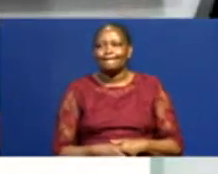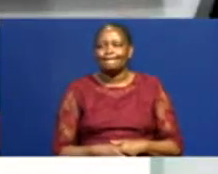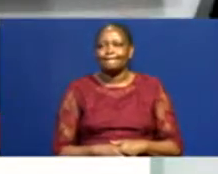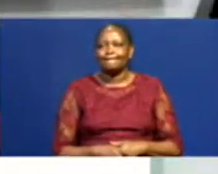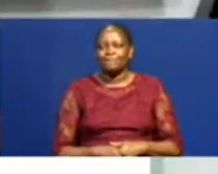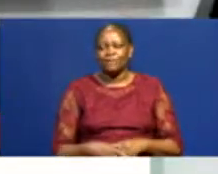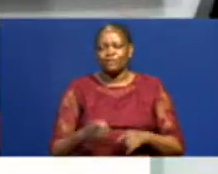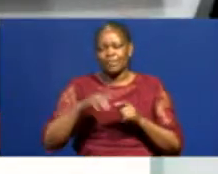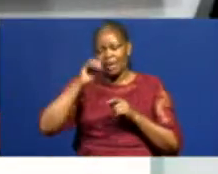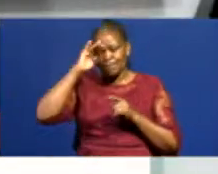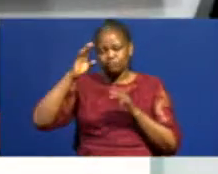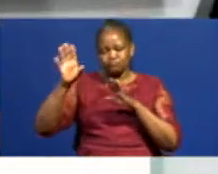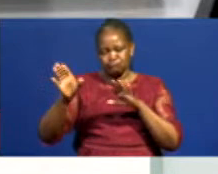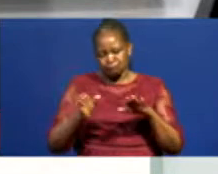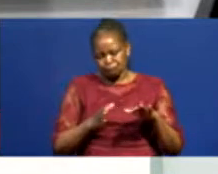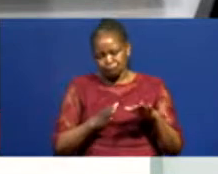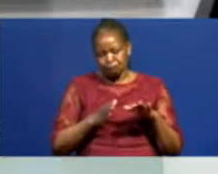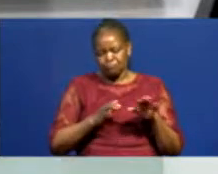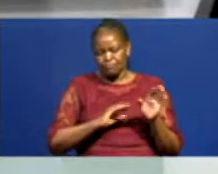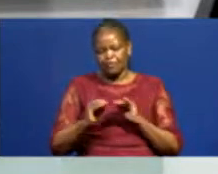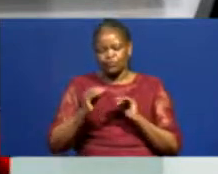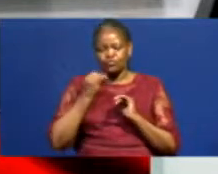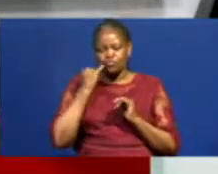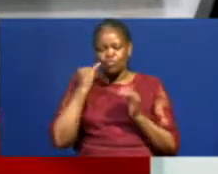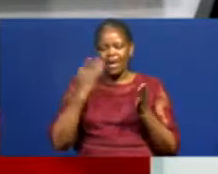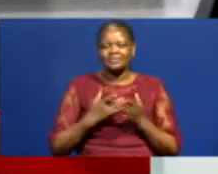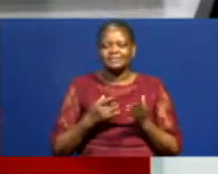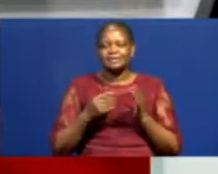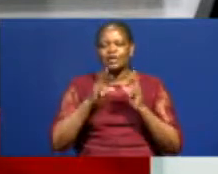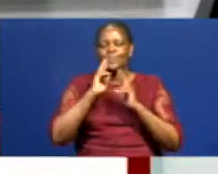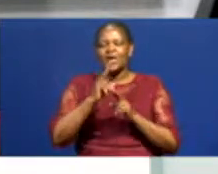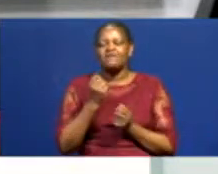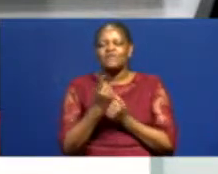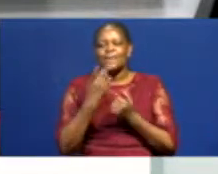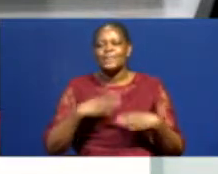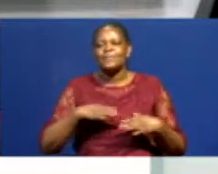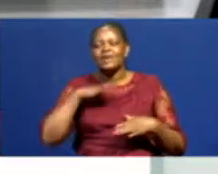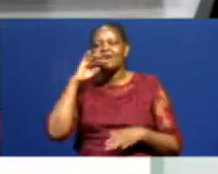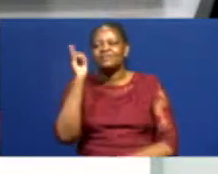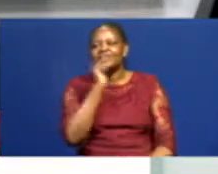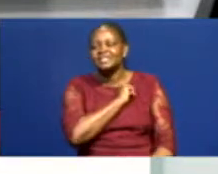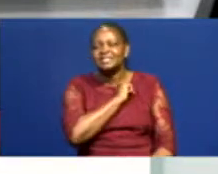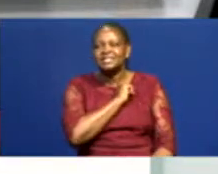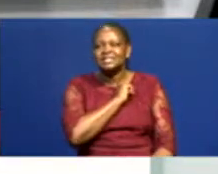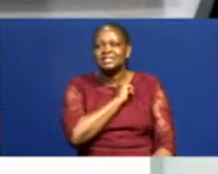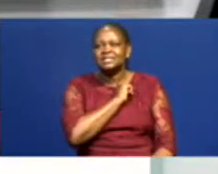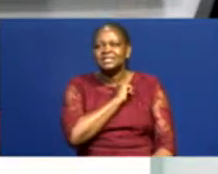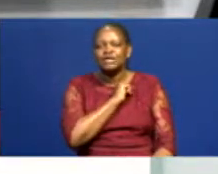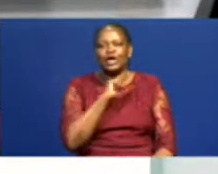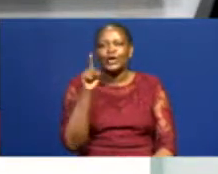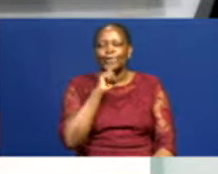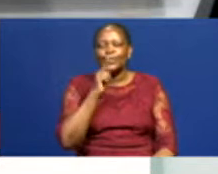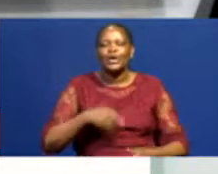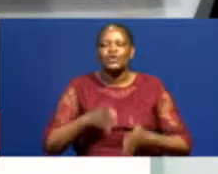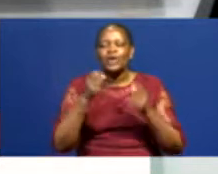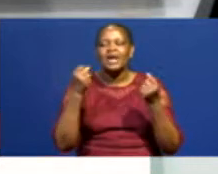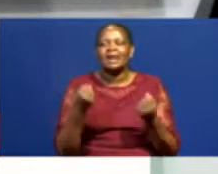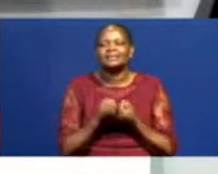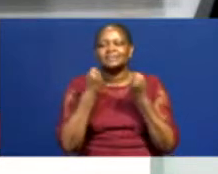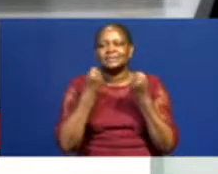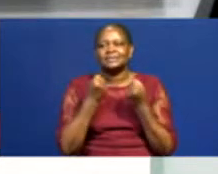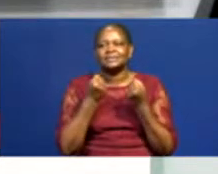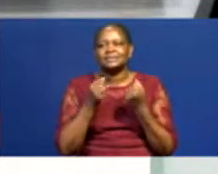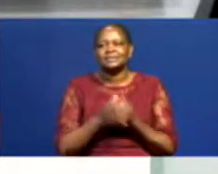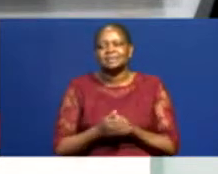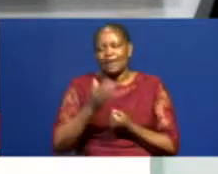From Kiambu, we move over to Nakuru, where there's a disturbing report. 11 people have died in a grisly road accident in the wee hours